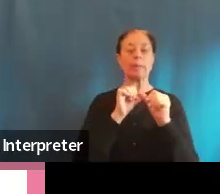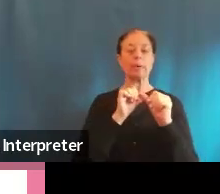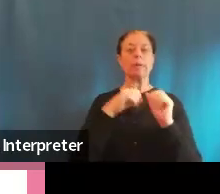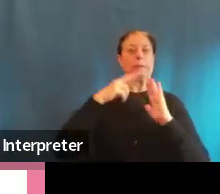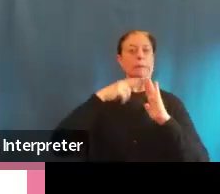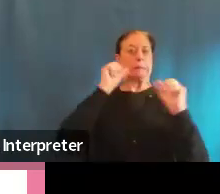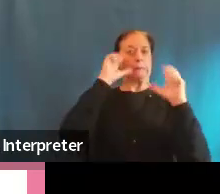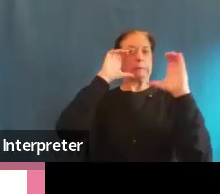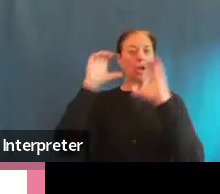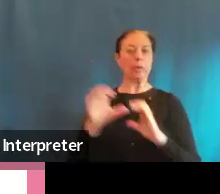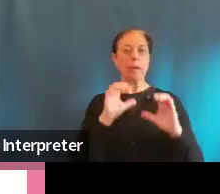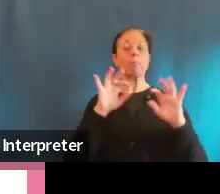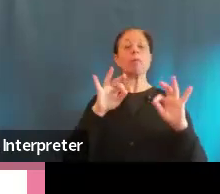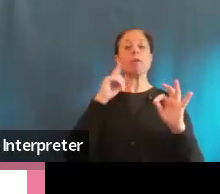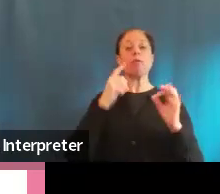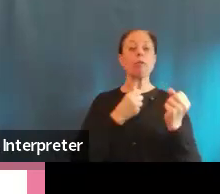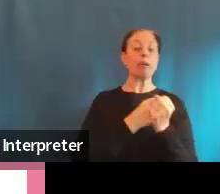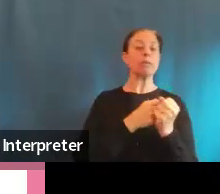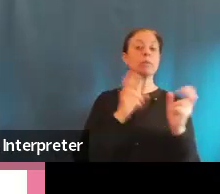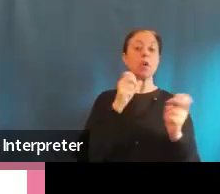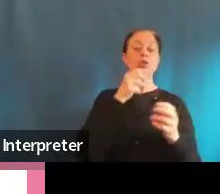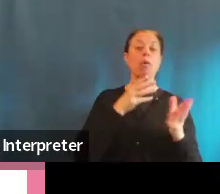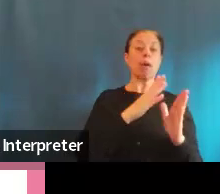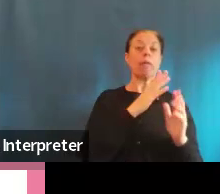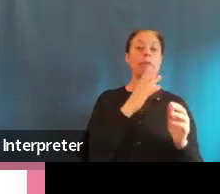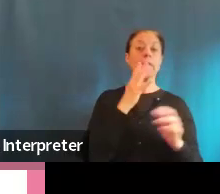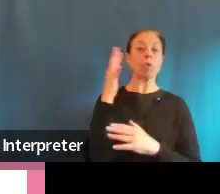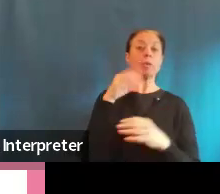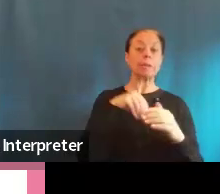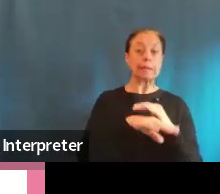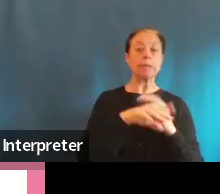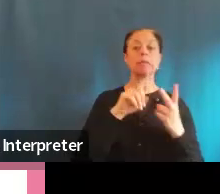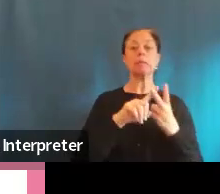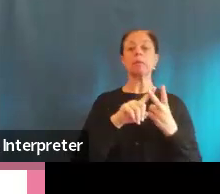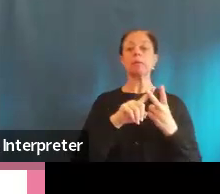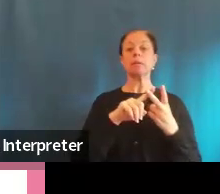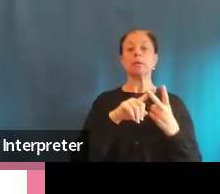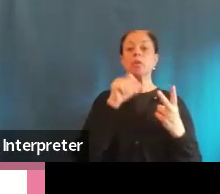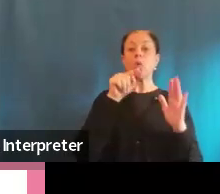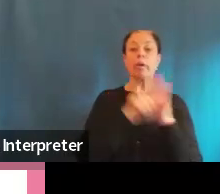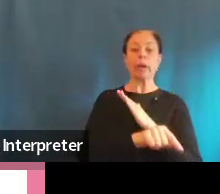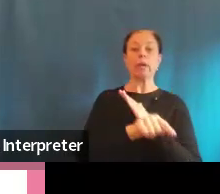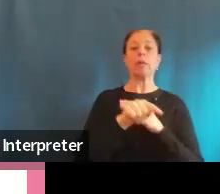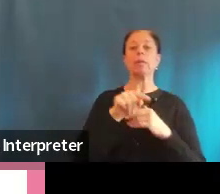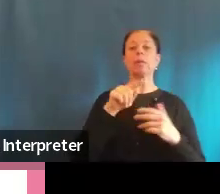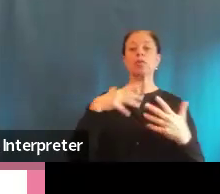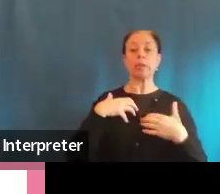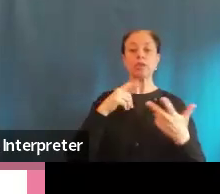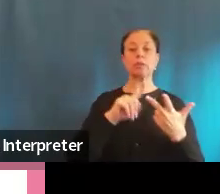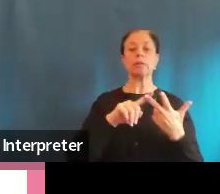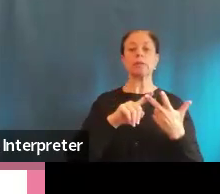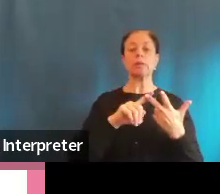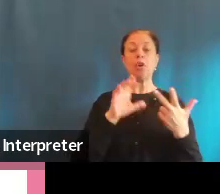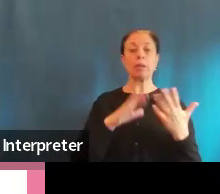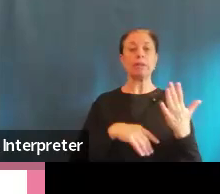night. Perfect for fans of Don't Let the Forest In, Kill Creatures, and She is a Haunting. Next slide. Our